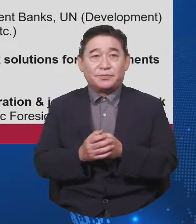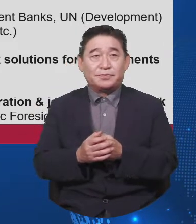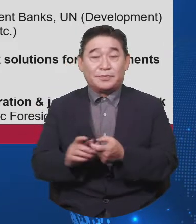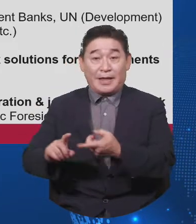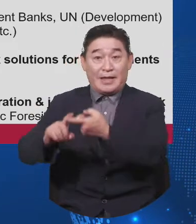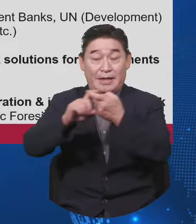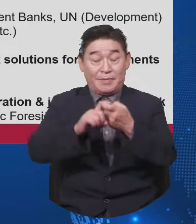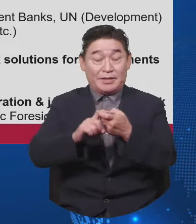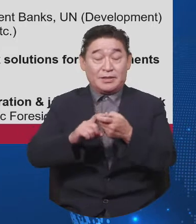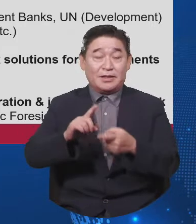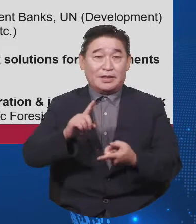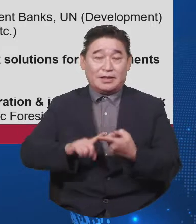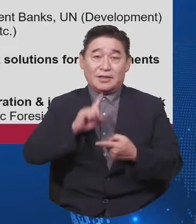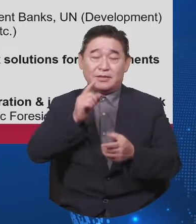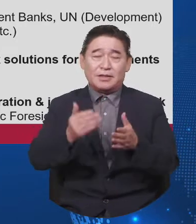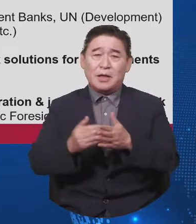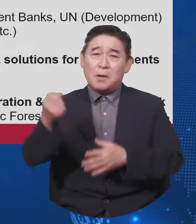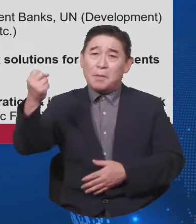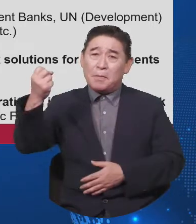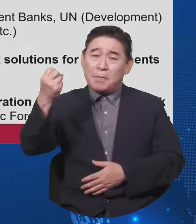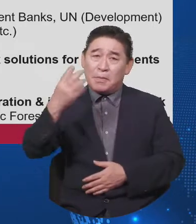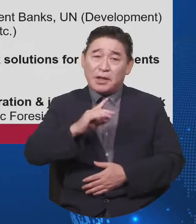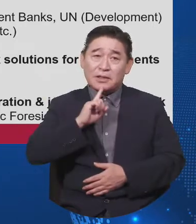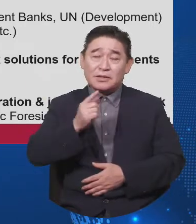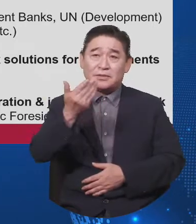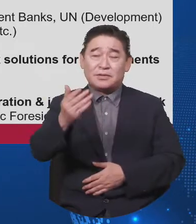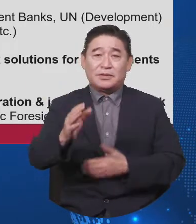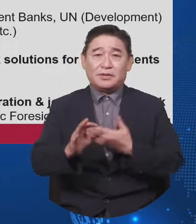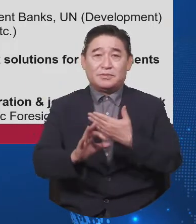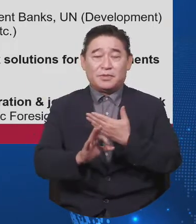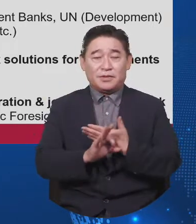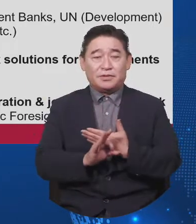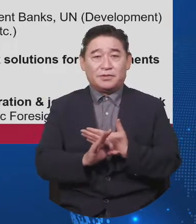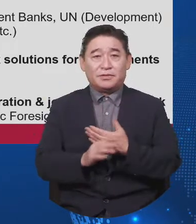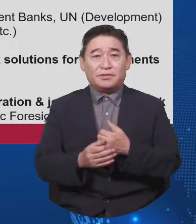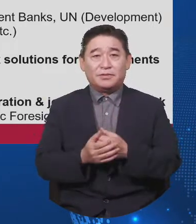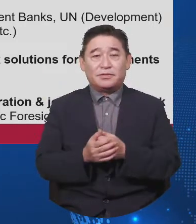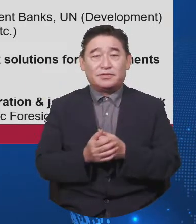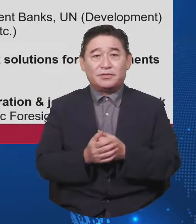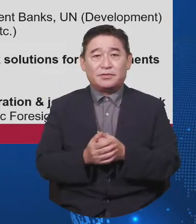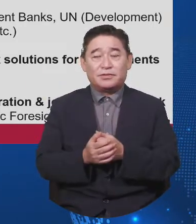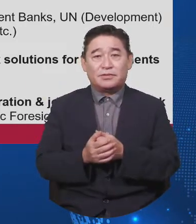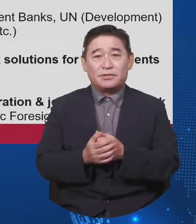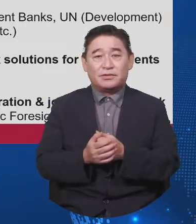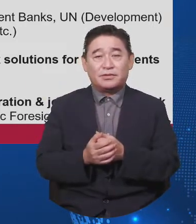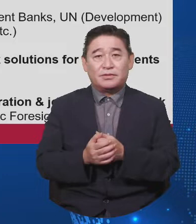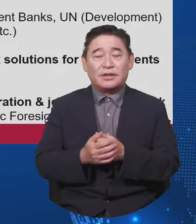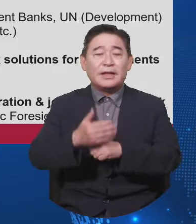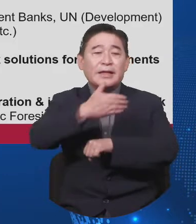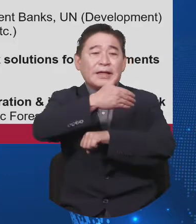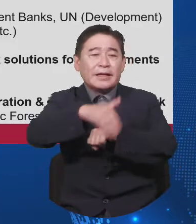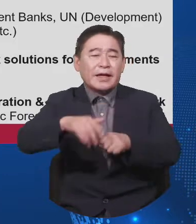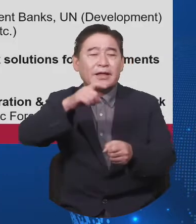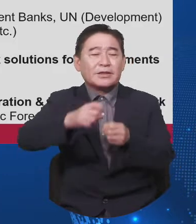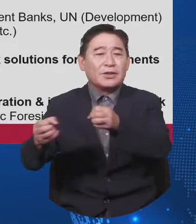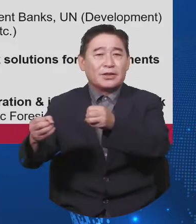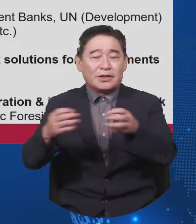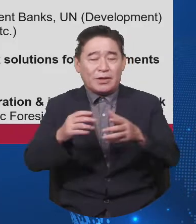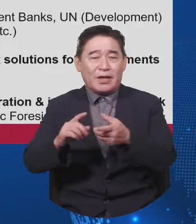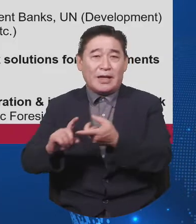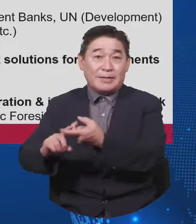a few. I think the question or the search for strategic dialogue and partnerships and networks is something what is